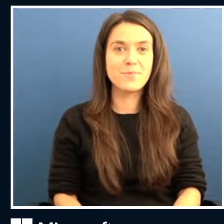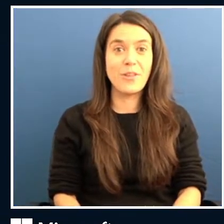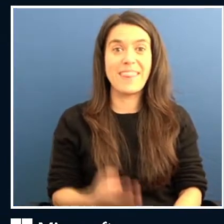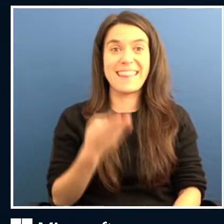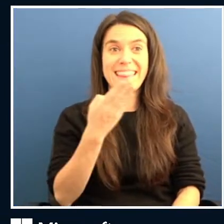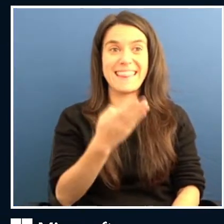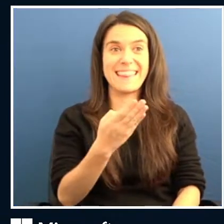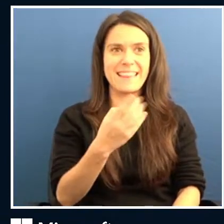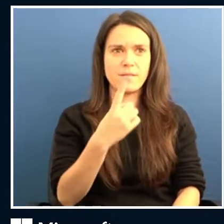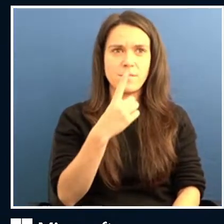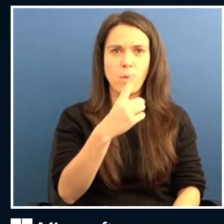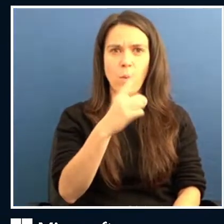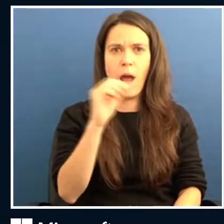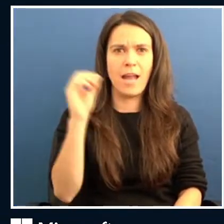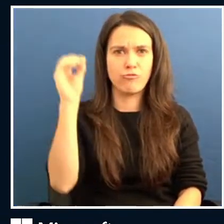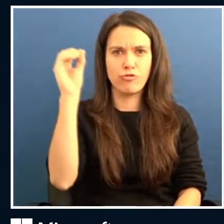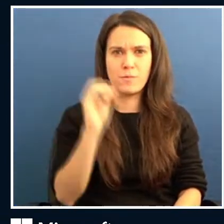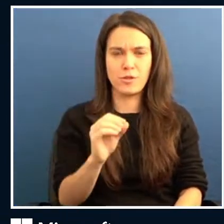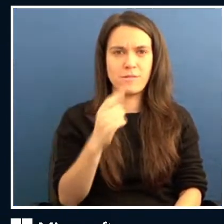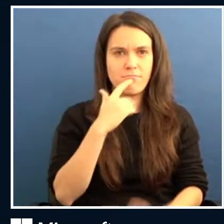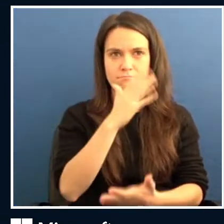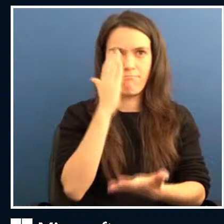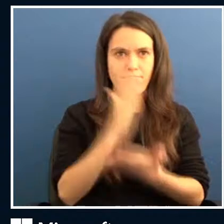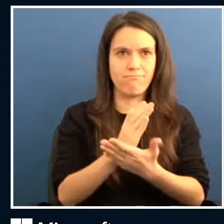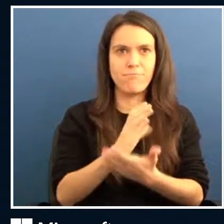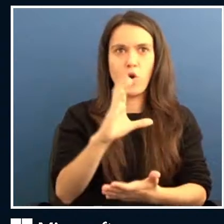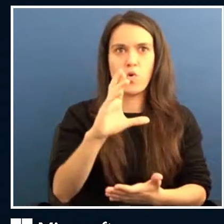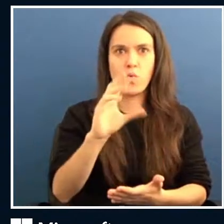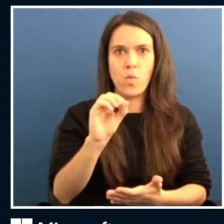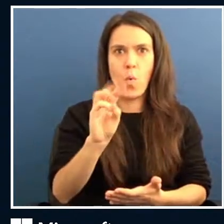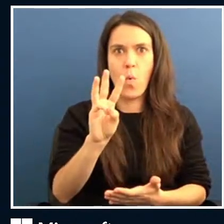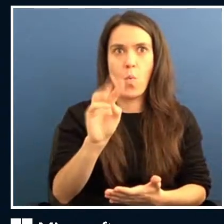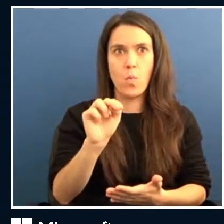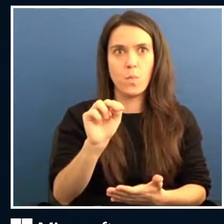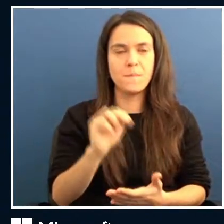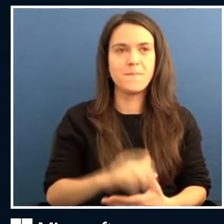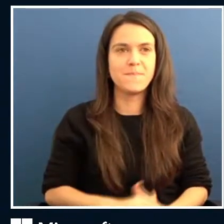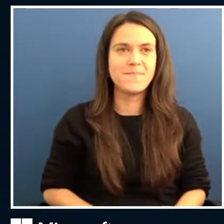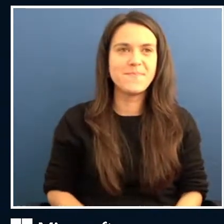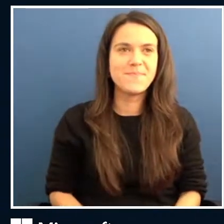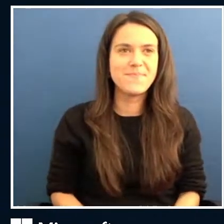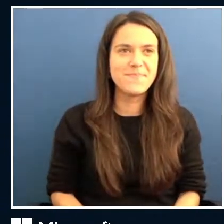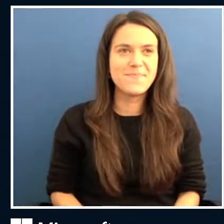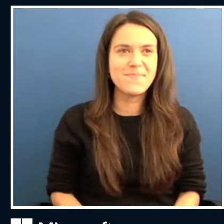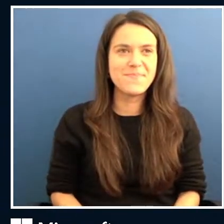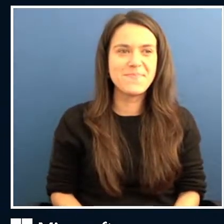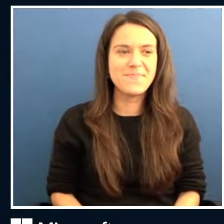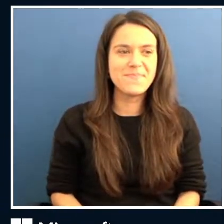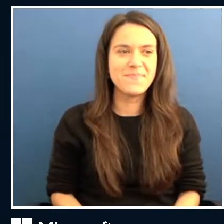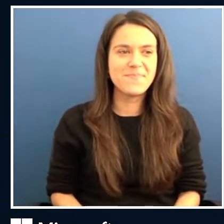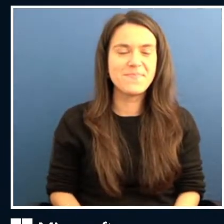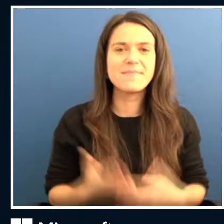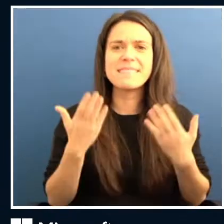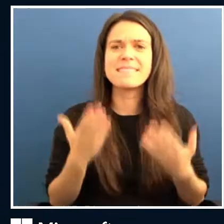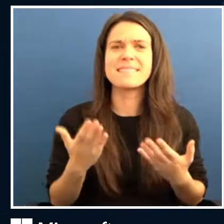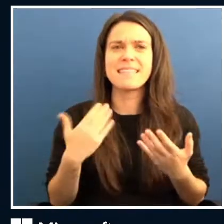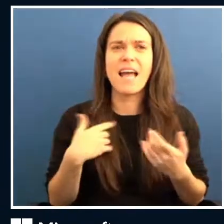as 99.9% certain. Perfect. Now we are going to try it with a raven this